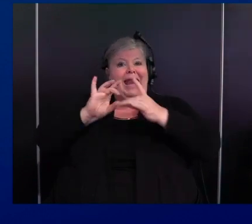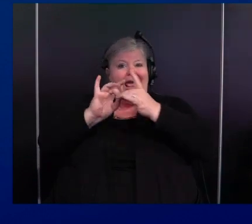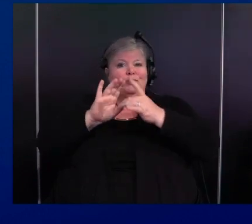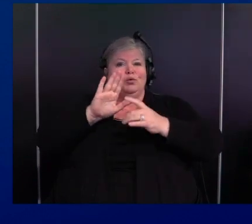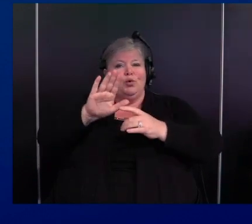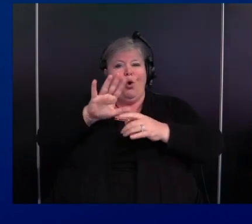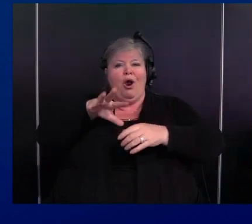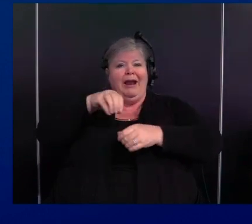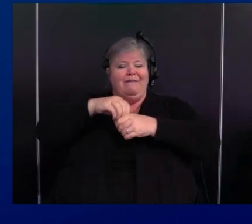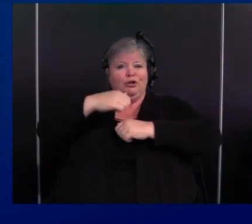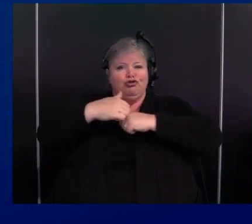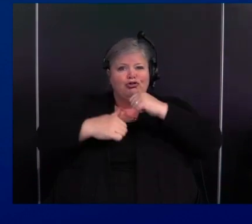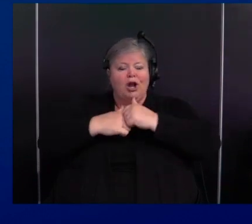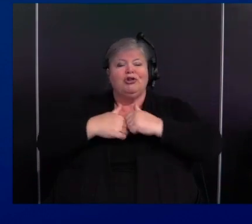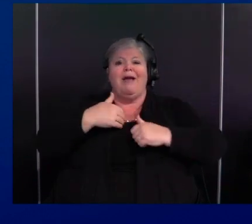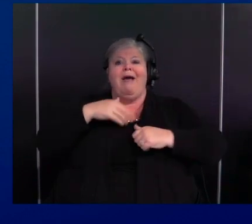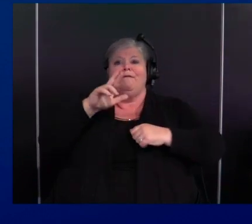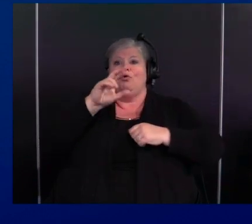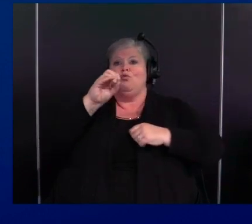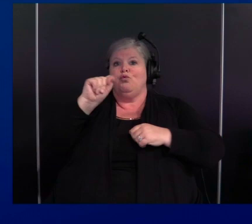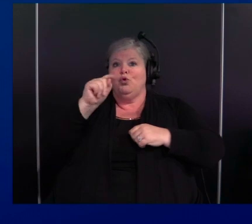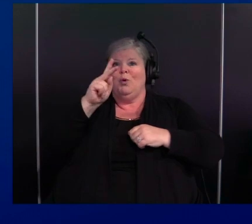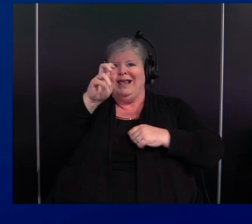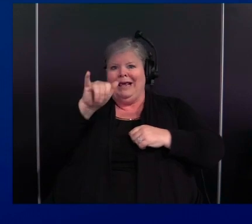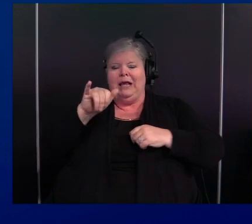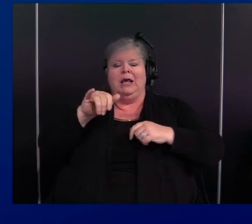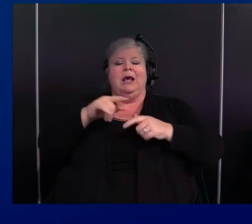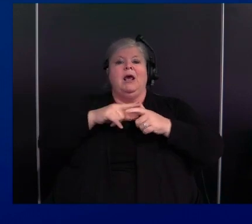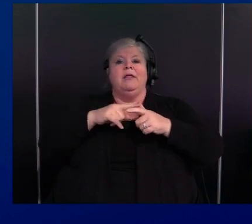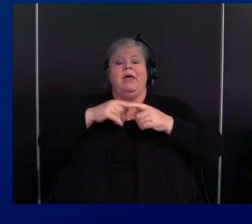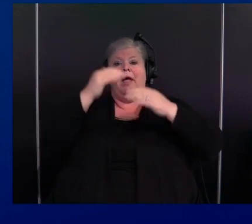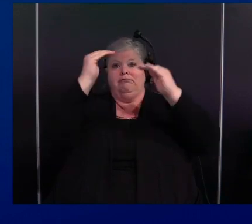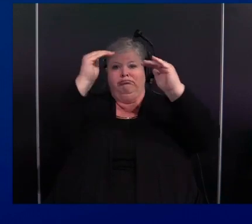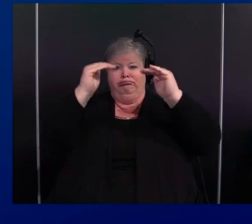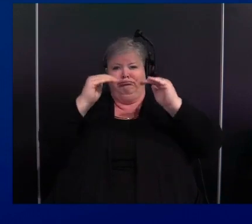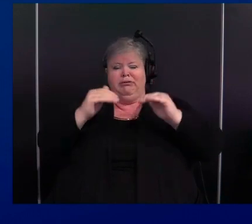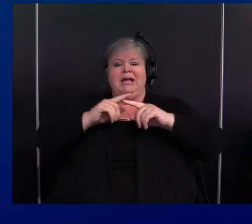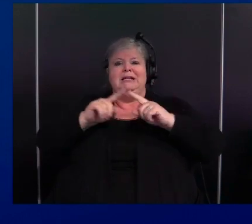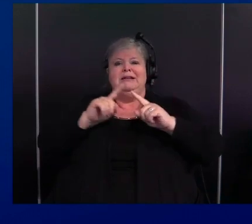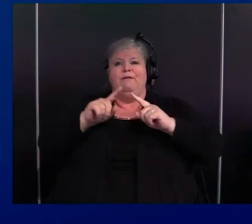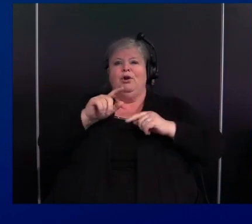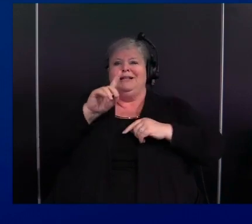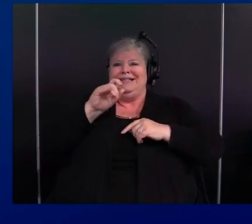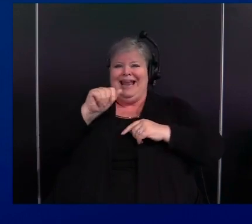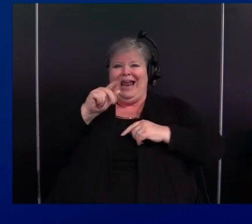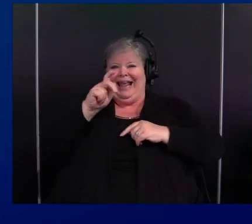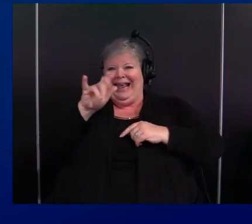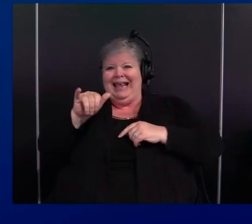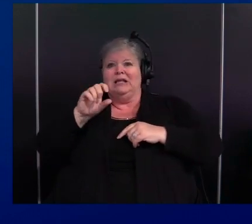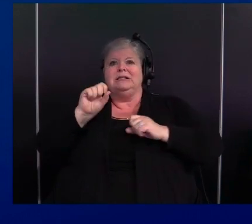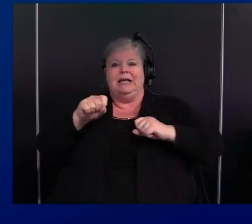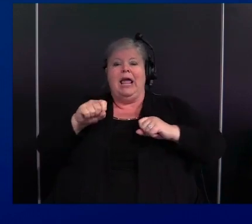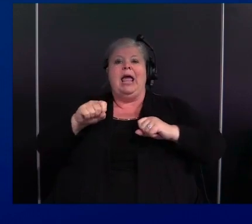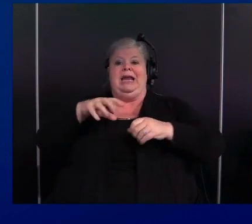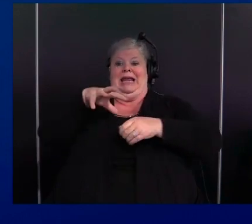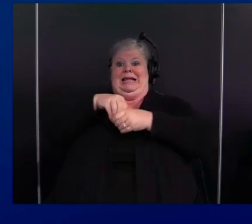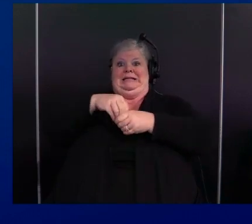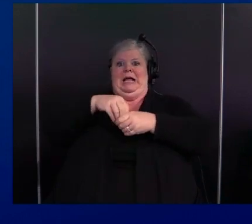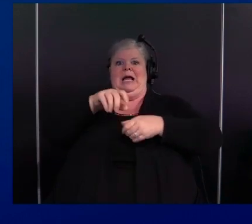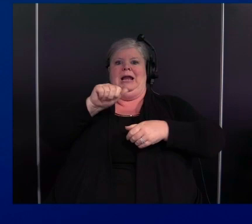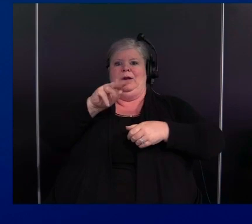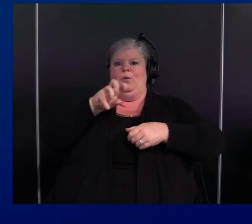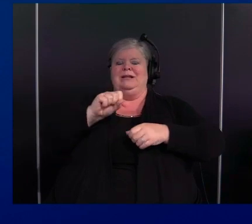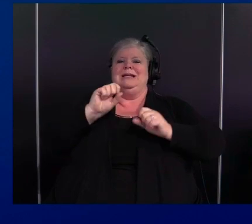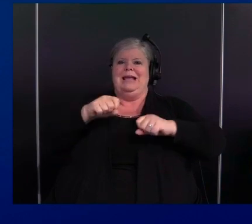the root key, the top-level key in the hierarchy, and the data keys that are inside AWS, they can get encrypted and decrypted. So it's kind of